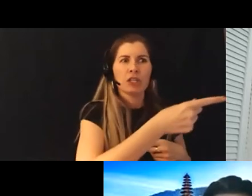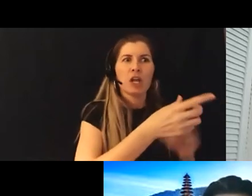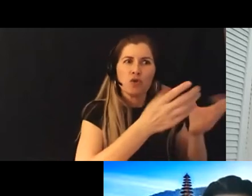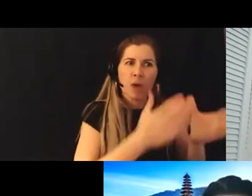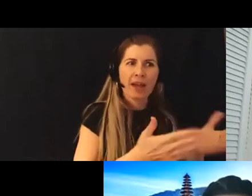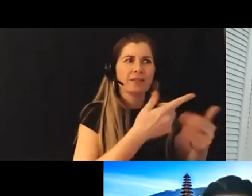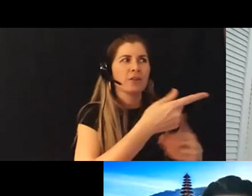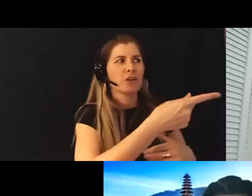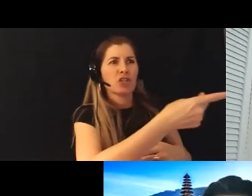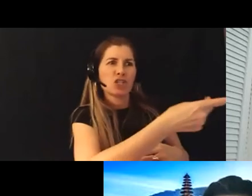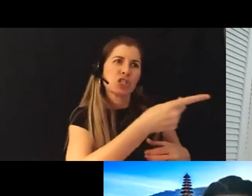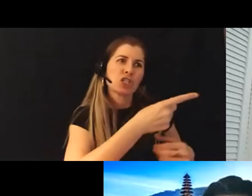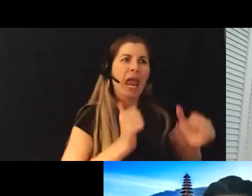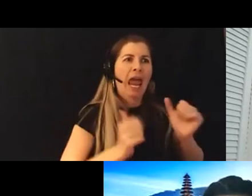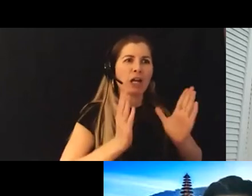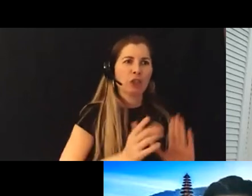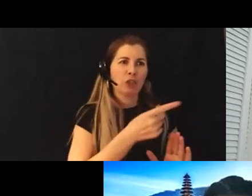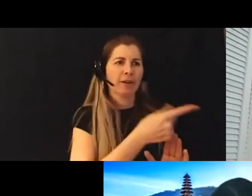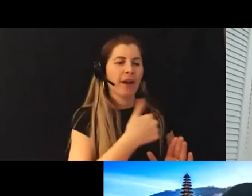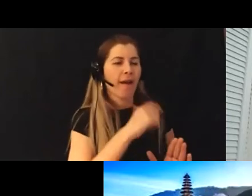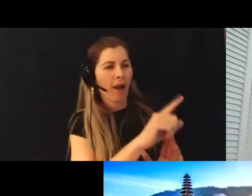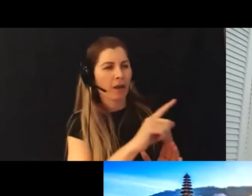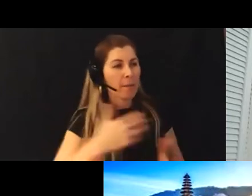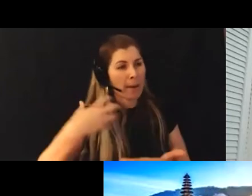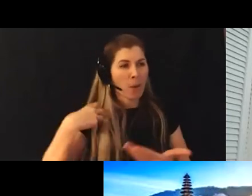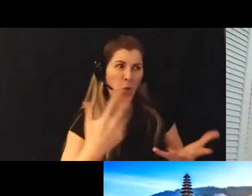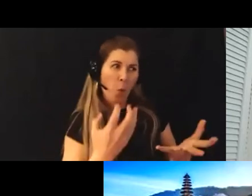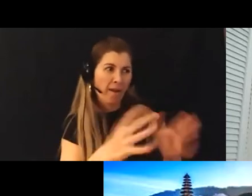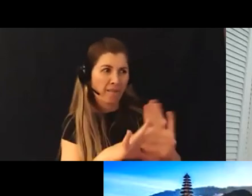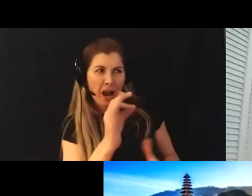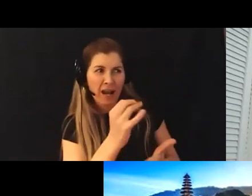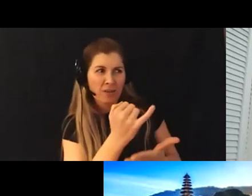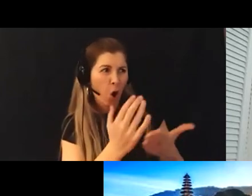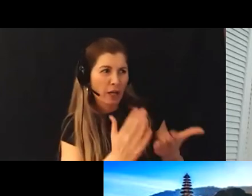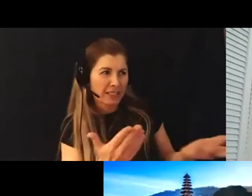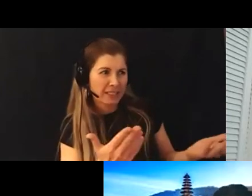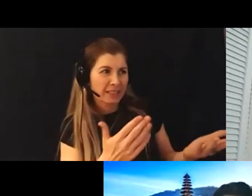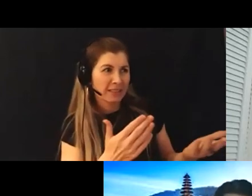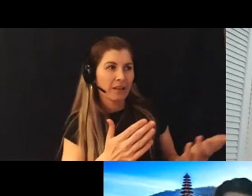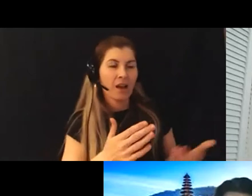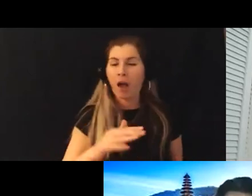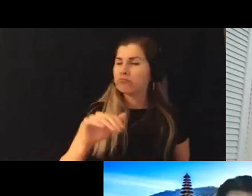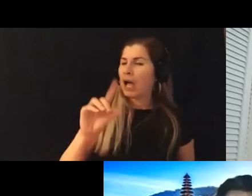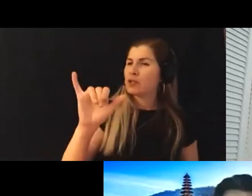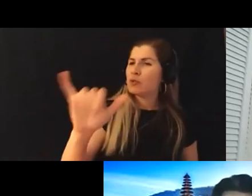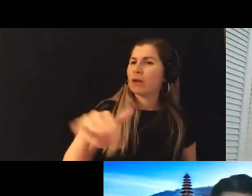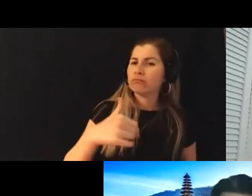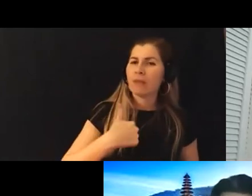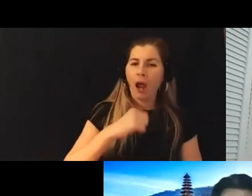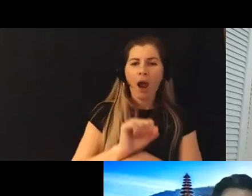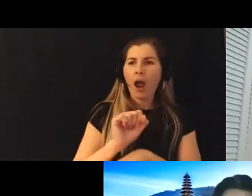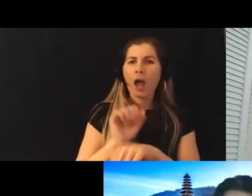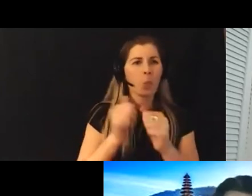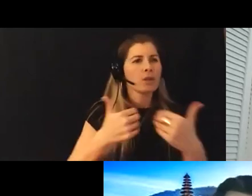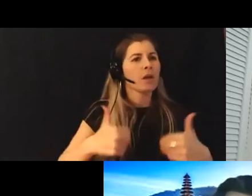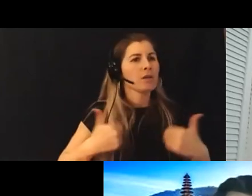I was like, my boss is asking me to find artists to work in school. I don't even know where to begin. And she's like, oh, I do that. I work with youth also.